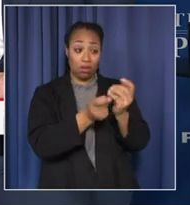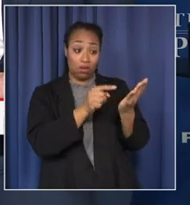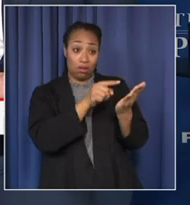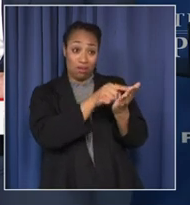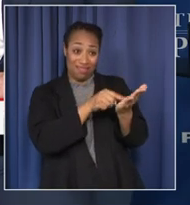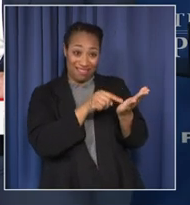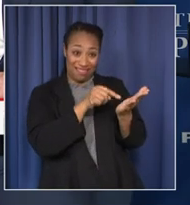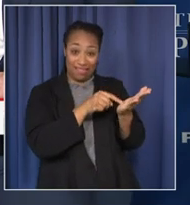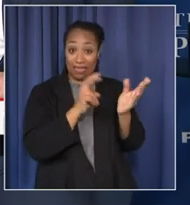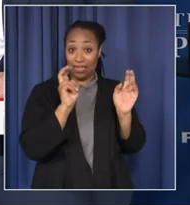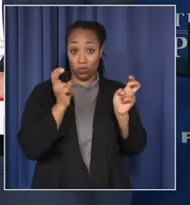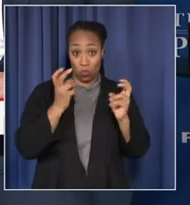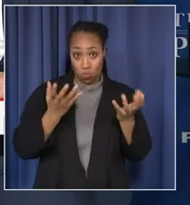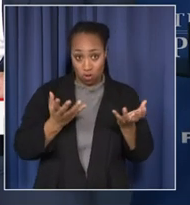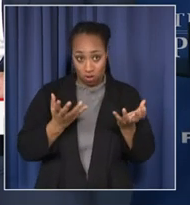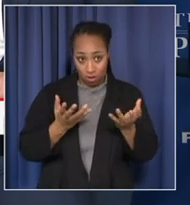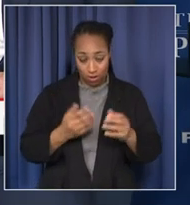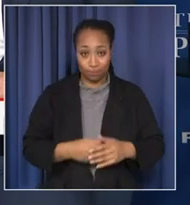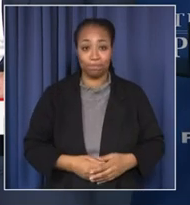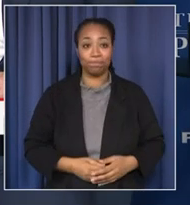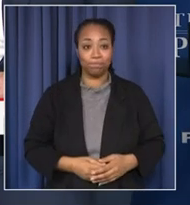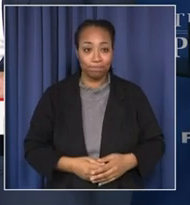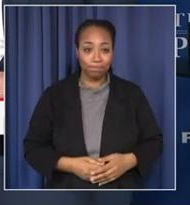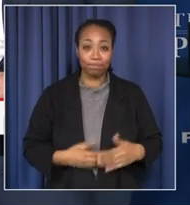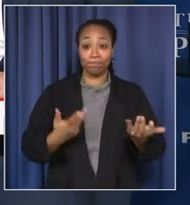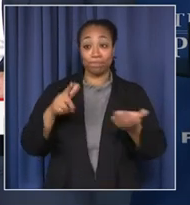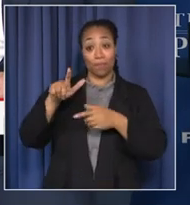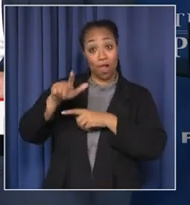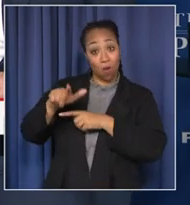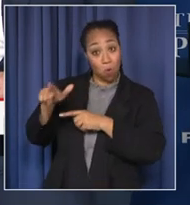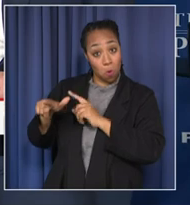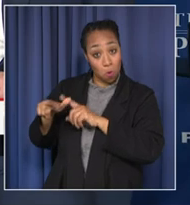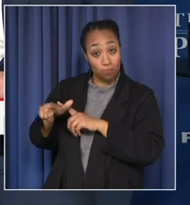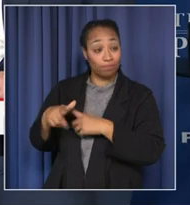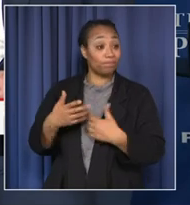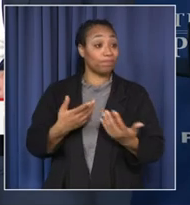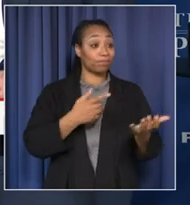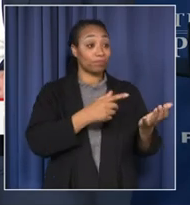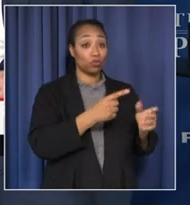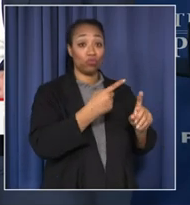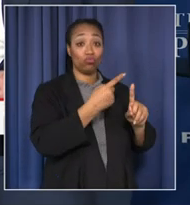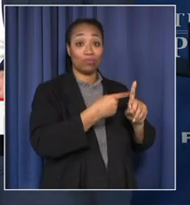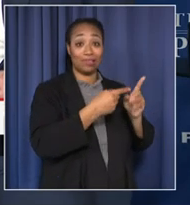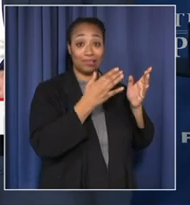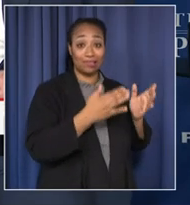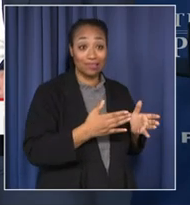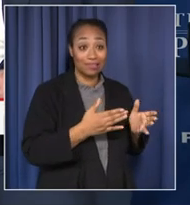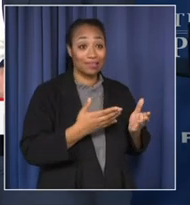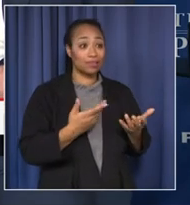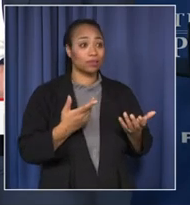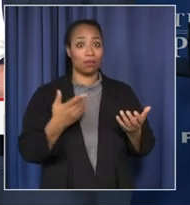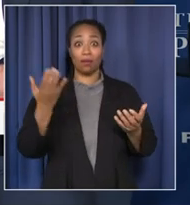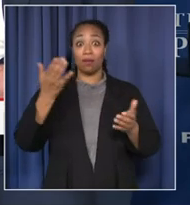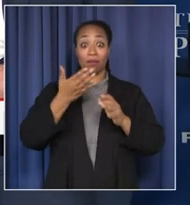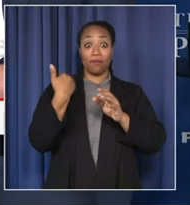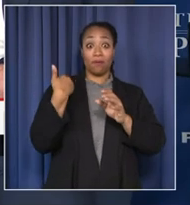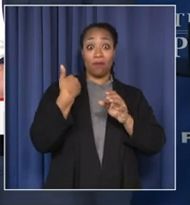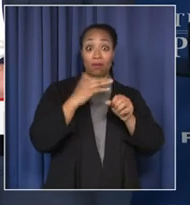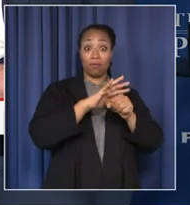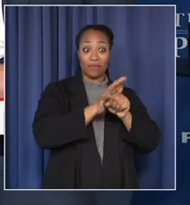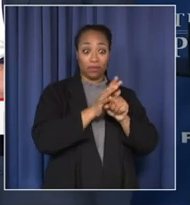and landlords and tenants from having the relationship that they had before COVID. And focusing